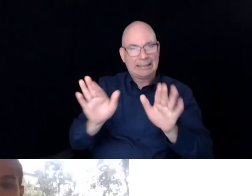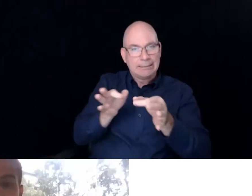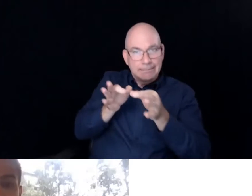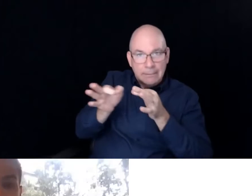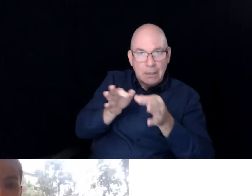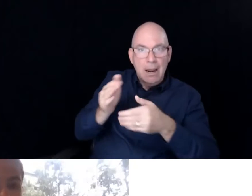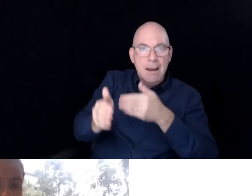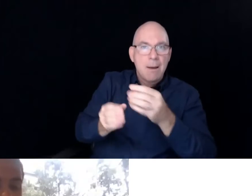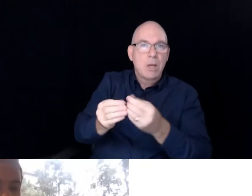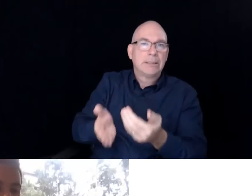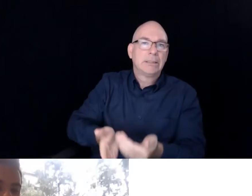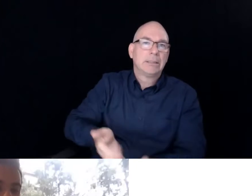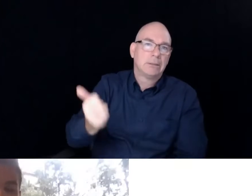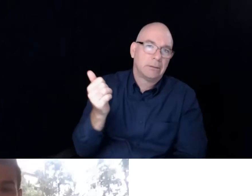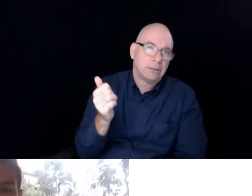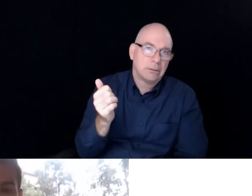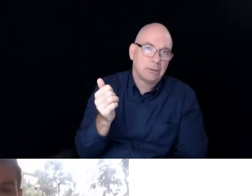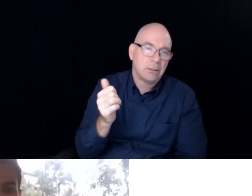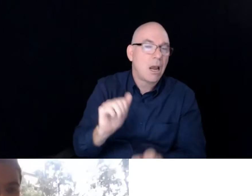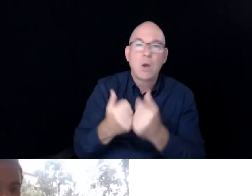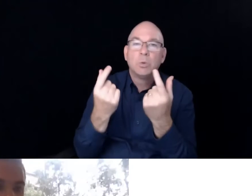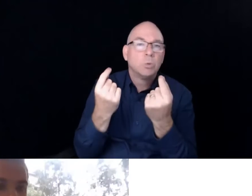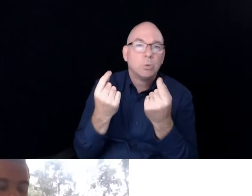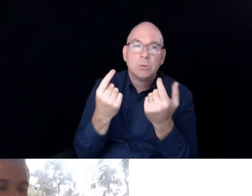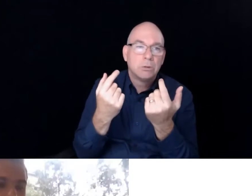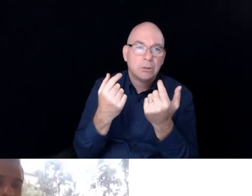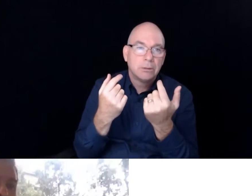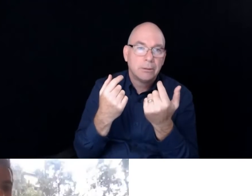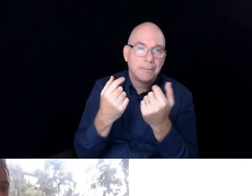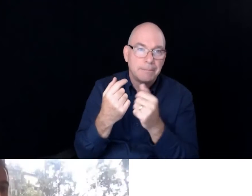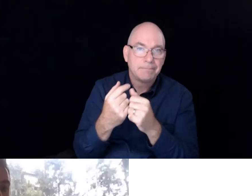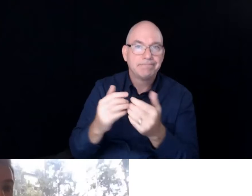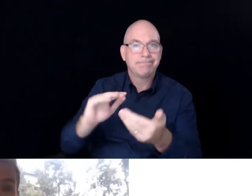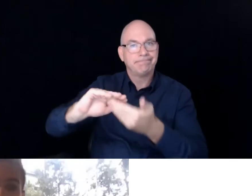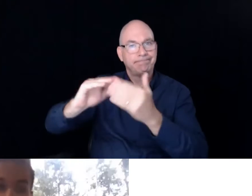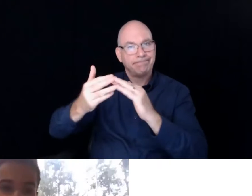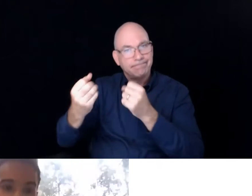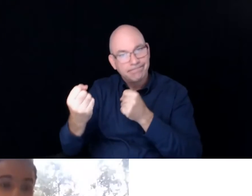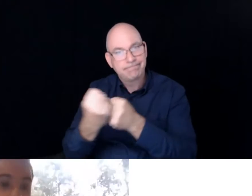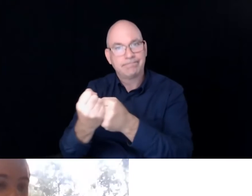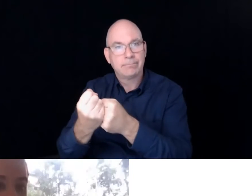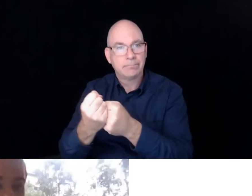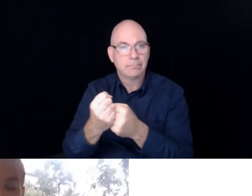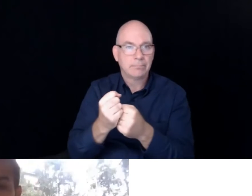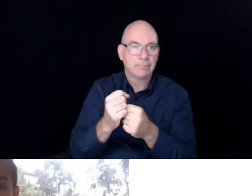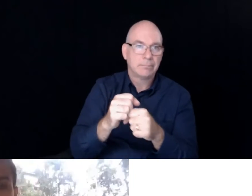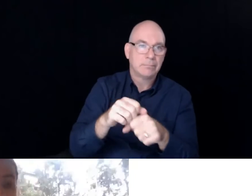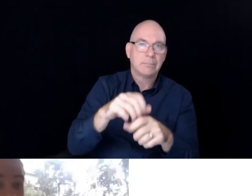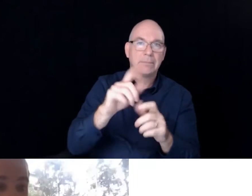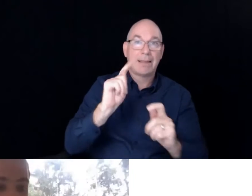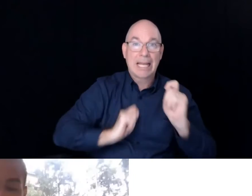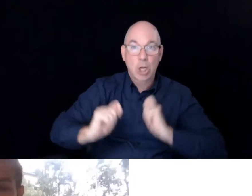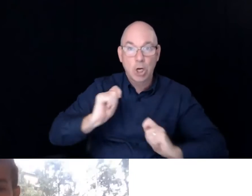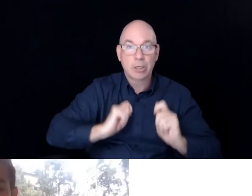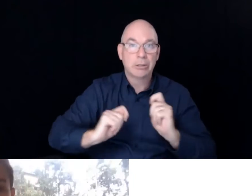easier. We start doing this in the way that we see it's the best for my communities. We start doing it through the debate, the theater,